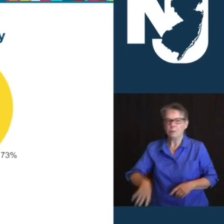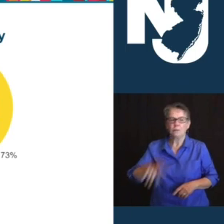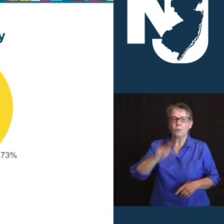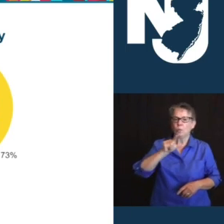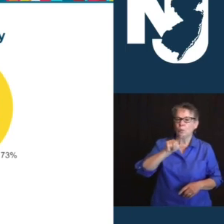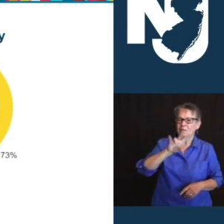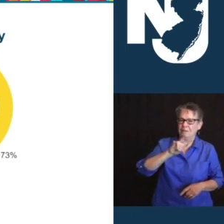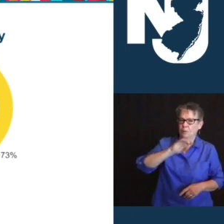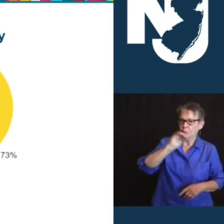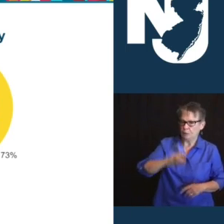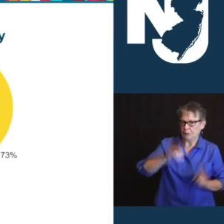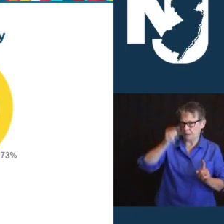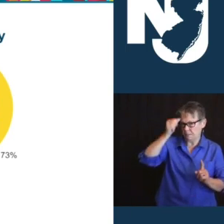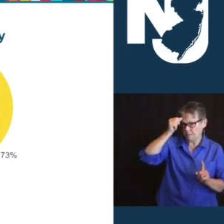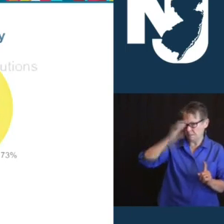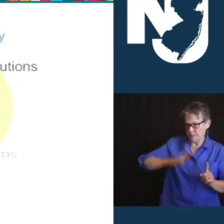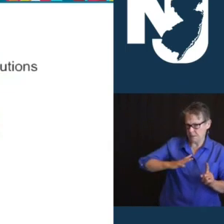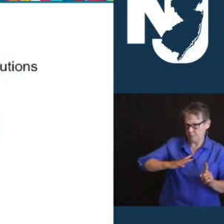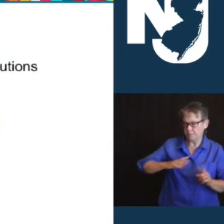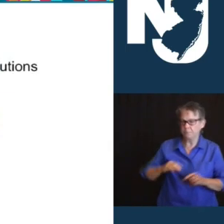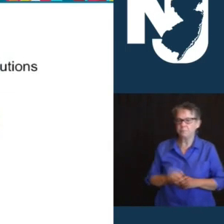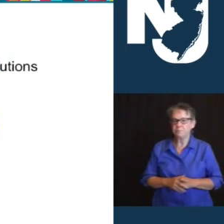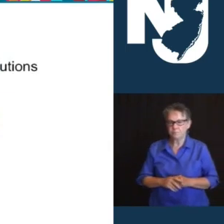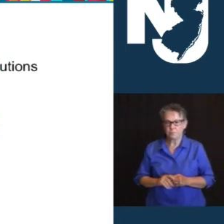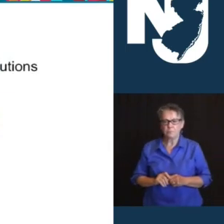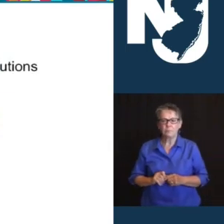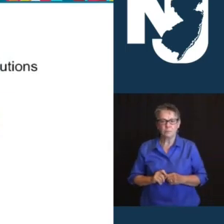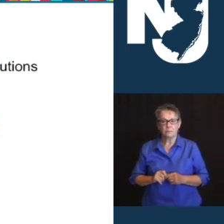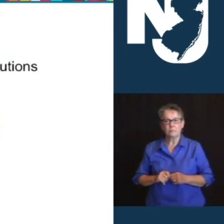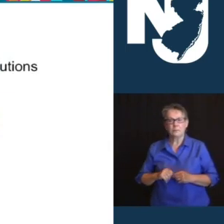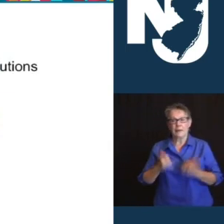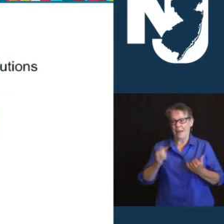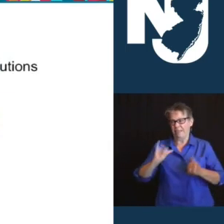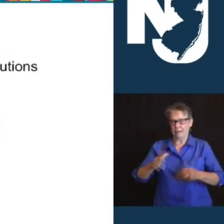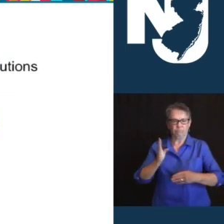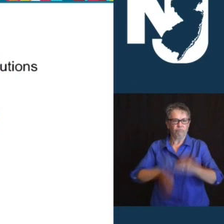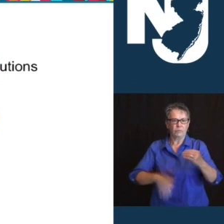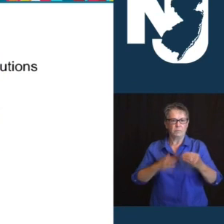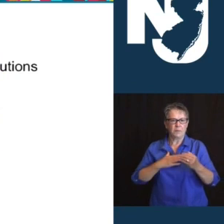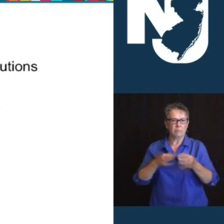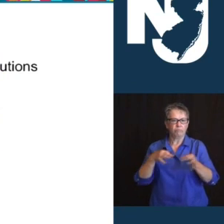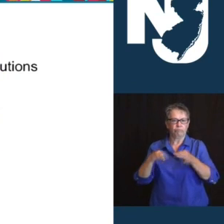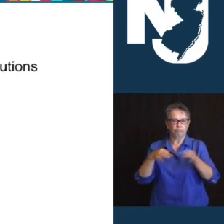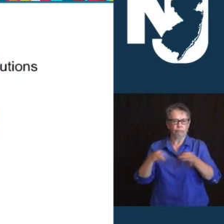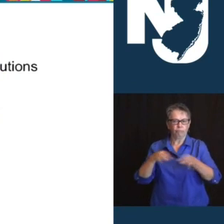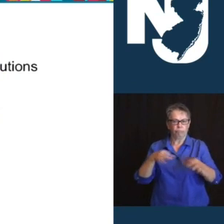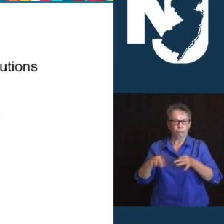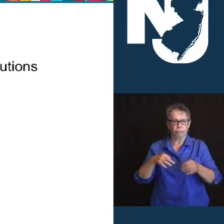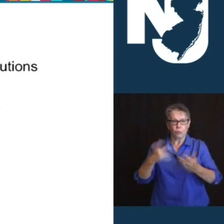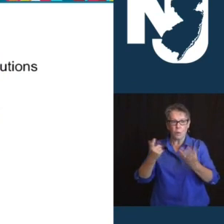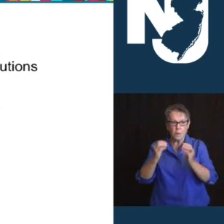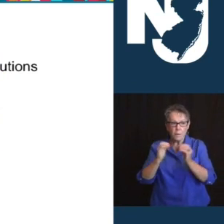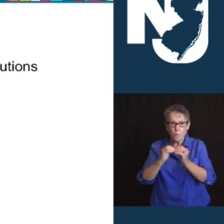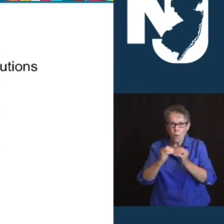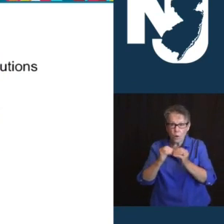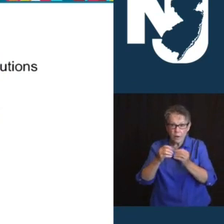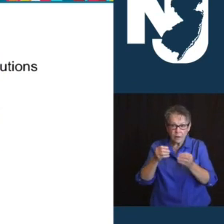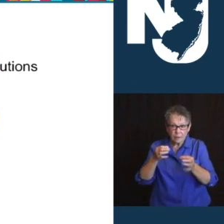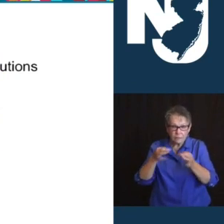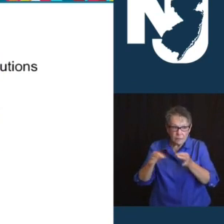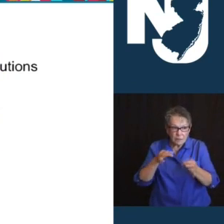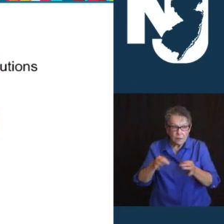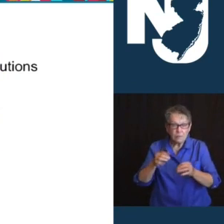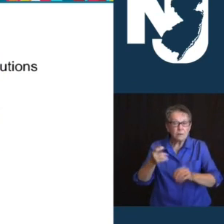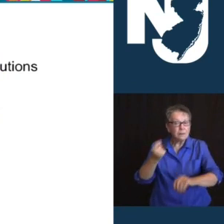male. Let me conclude today by saying that if you are interested in doing this incredibly important work, and